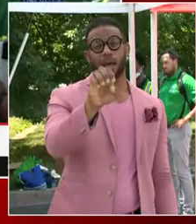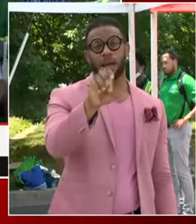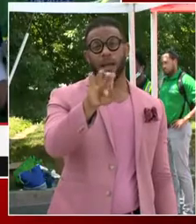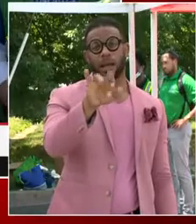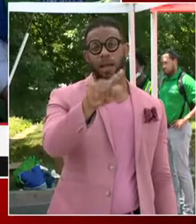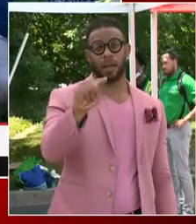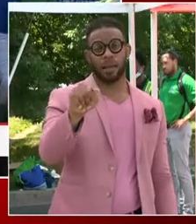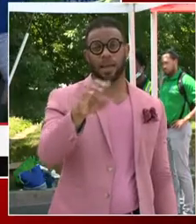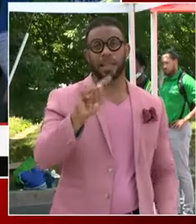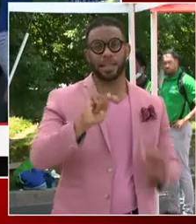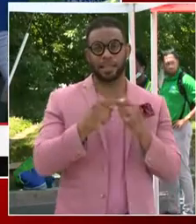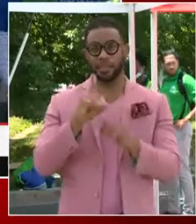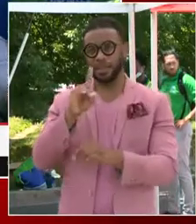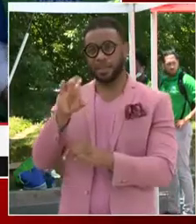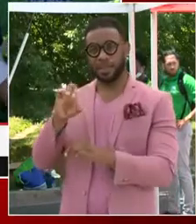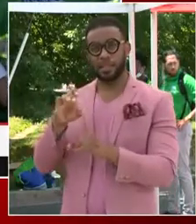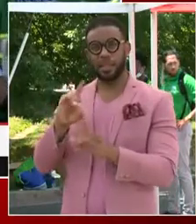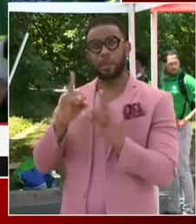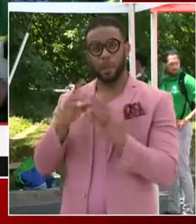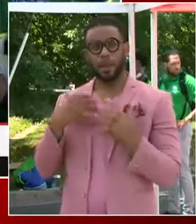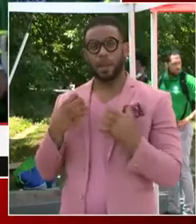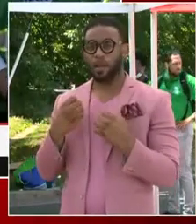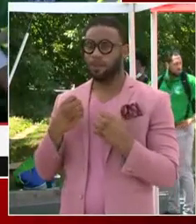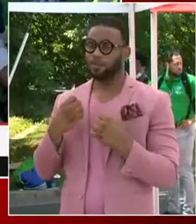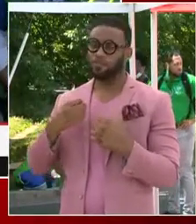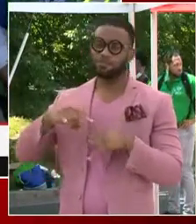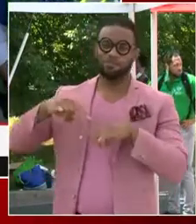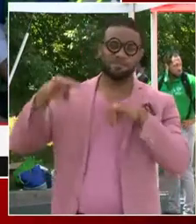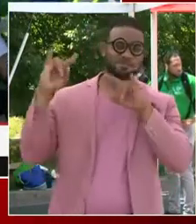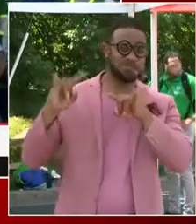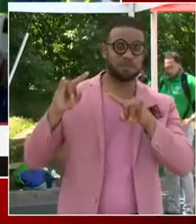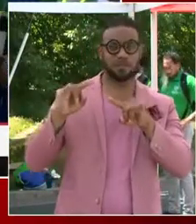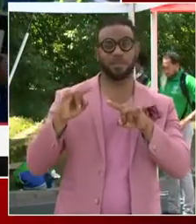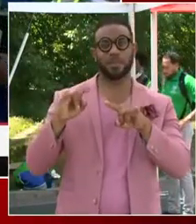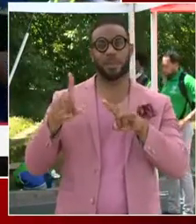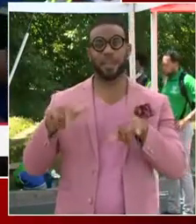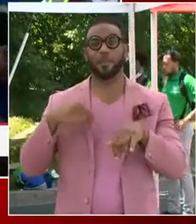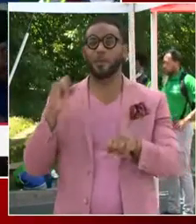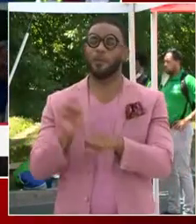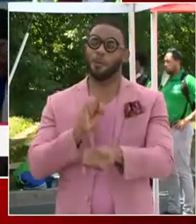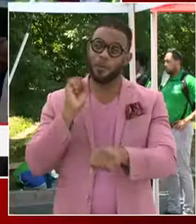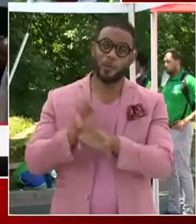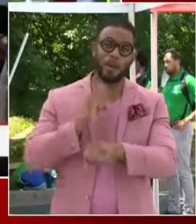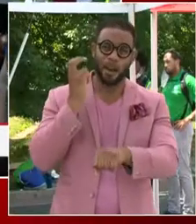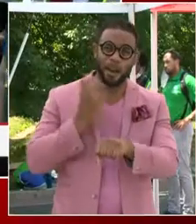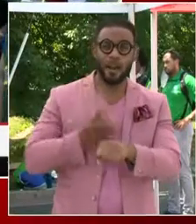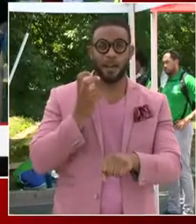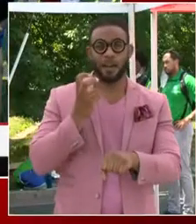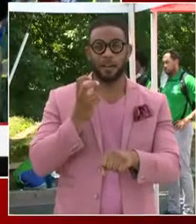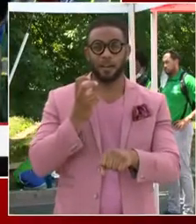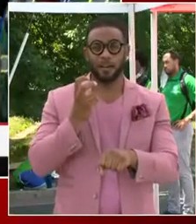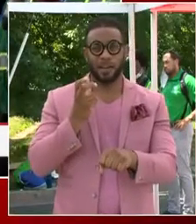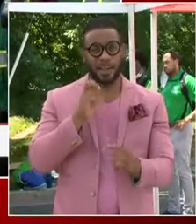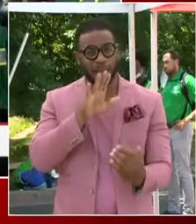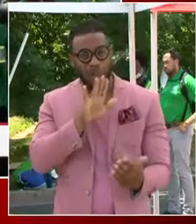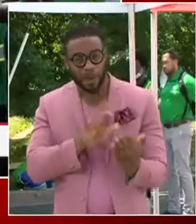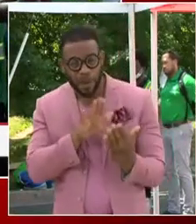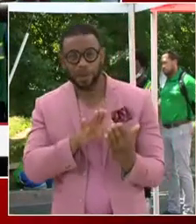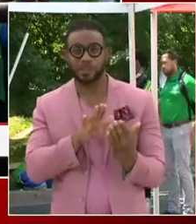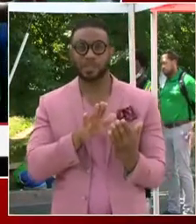team at DC Health have been rocking it. They have been working hard, in